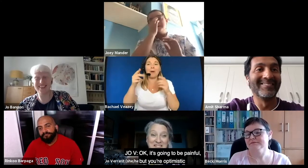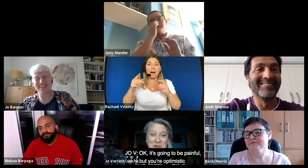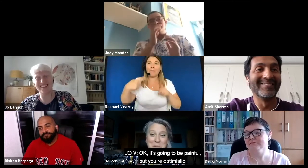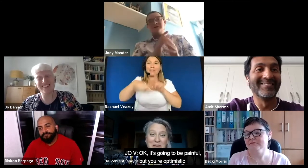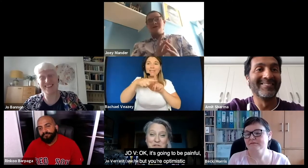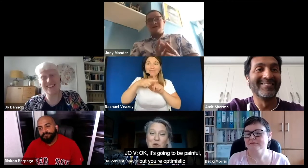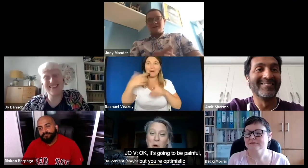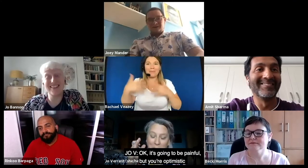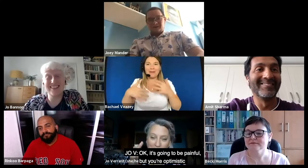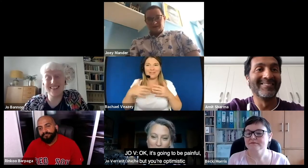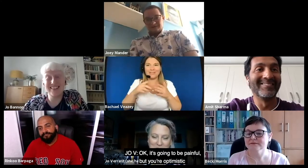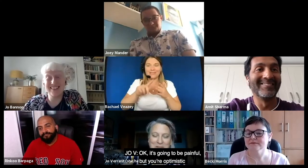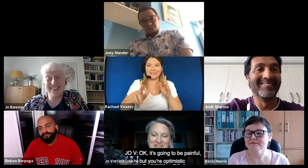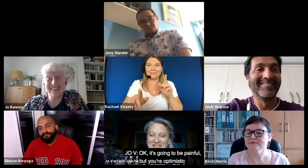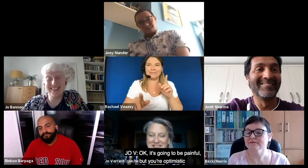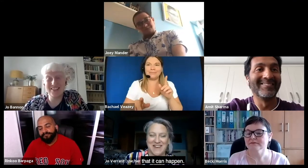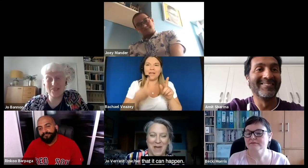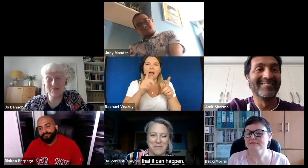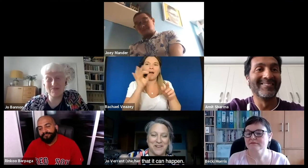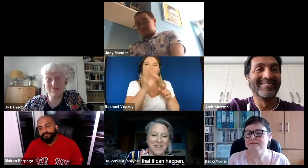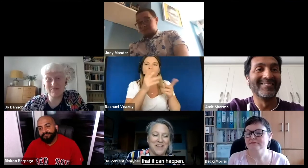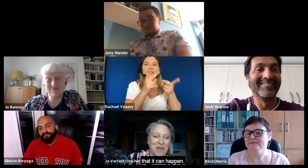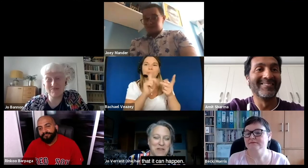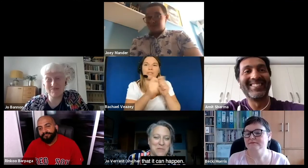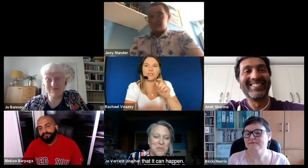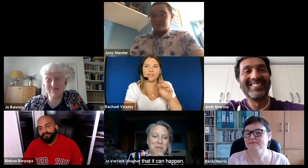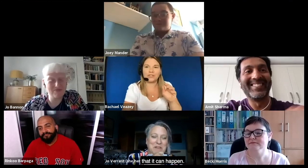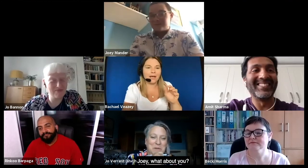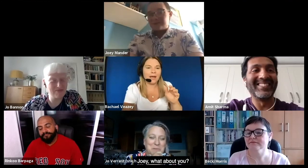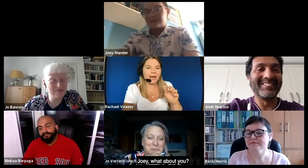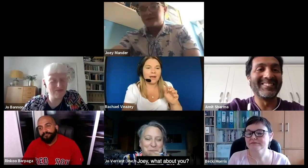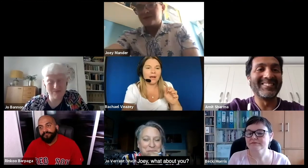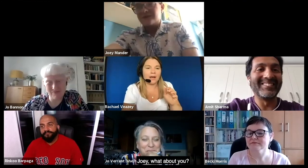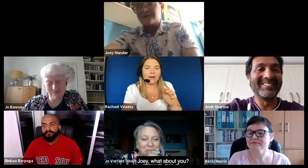Okay, it's going to be painful, but you're optimistic that it can happen. Joey,